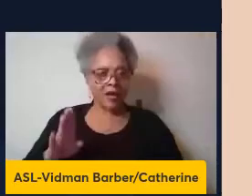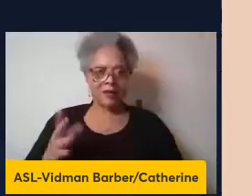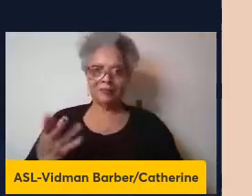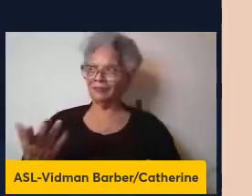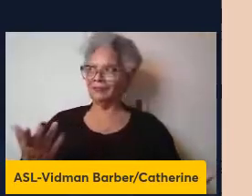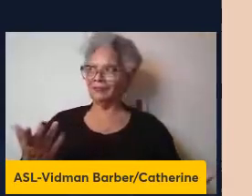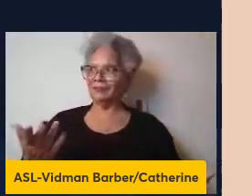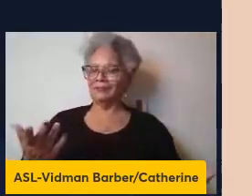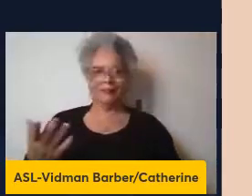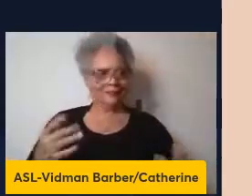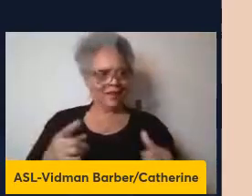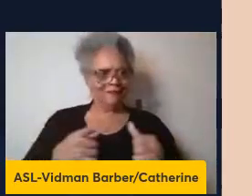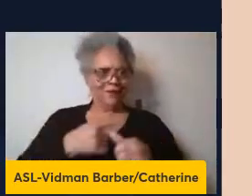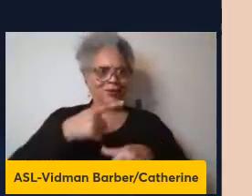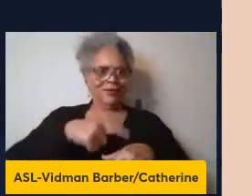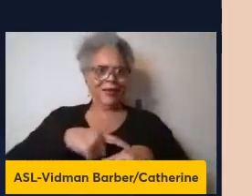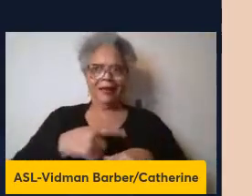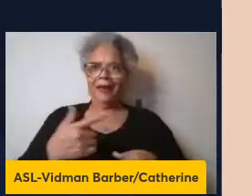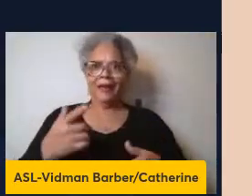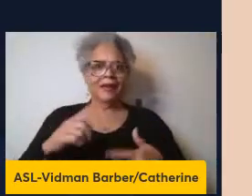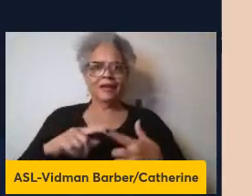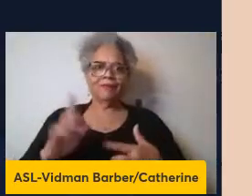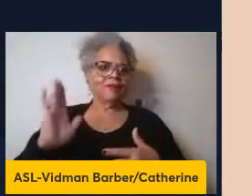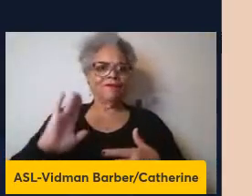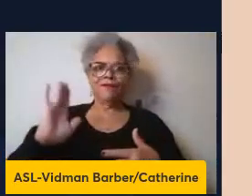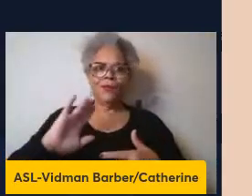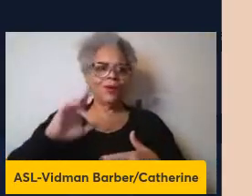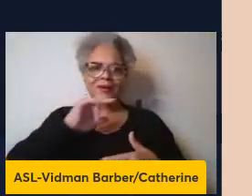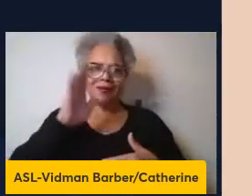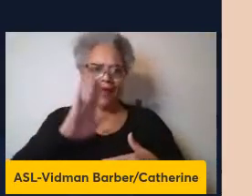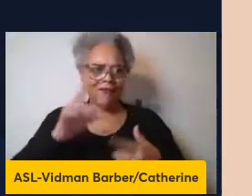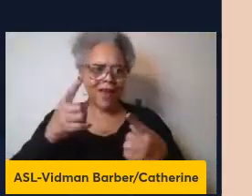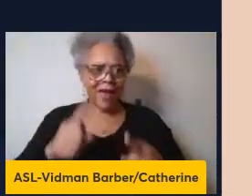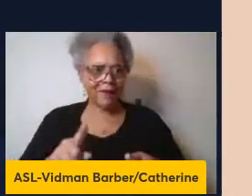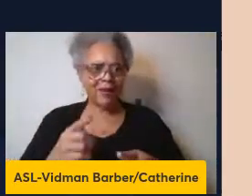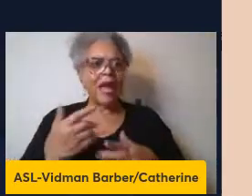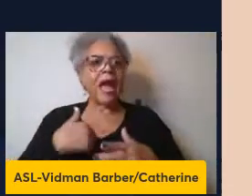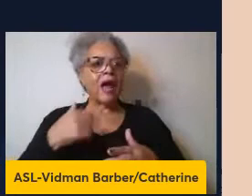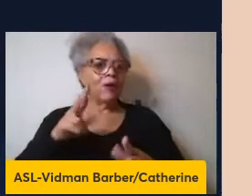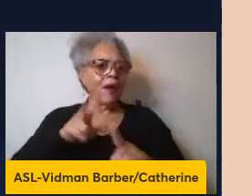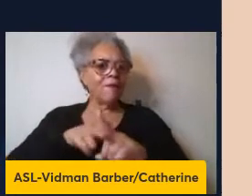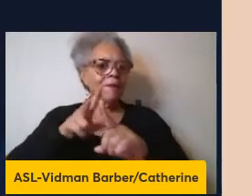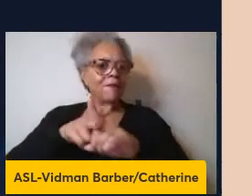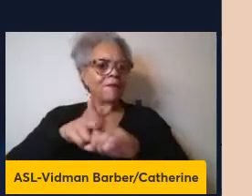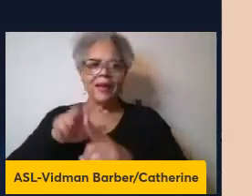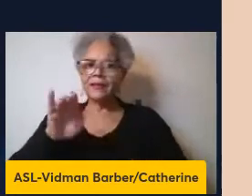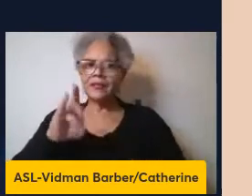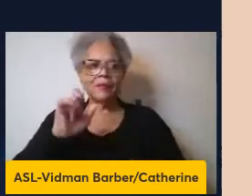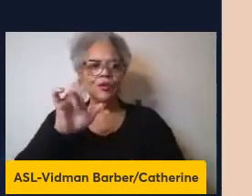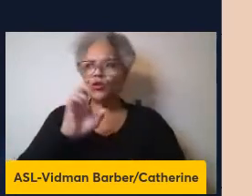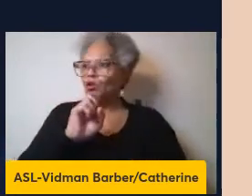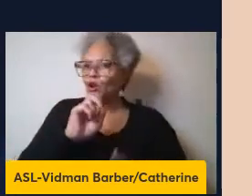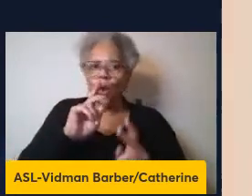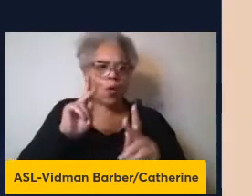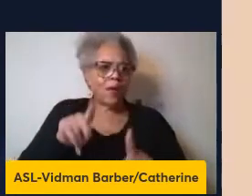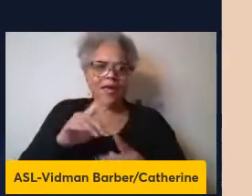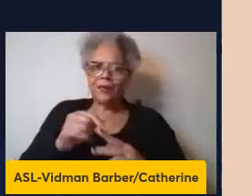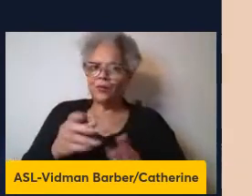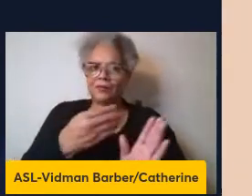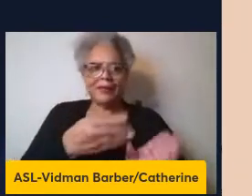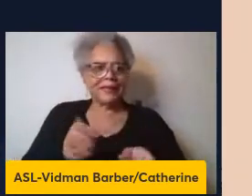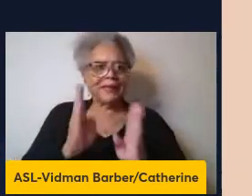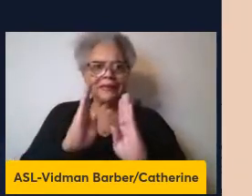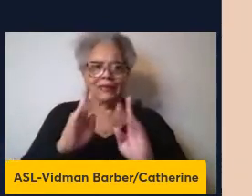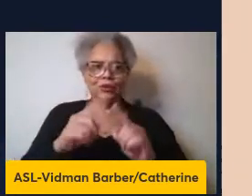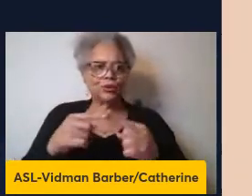that was not the case. I mentioned that, right? That there was a time when I was applying for jobs and nobody was paying attention to me.